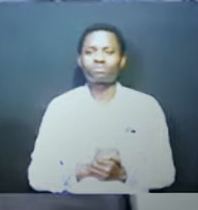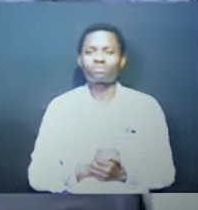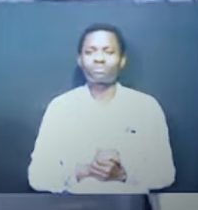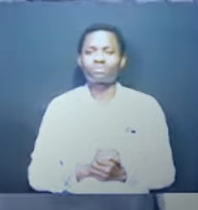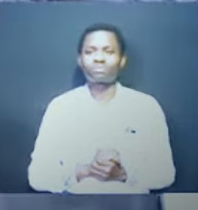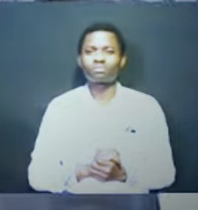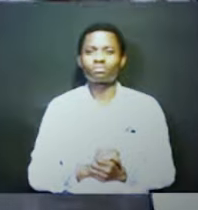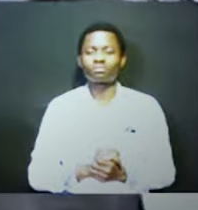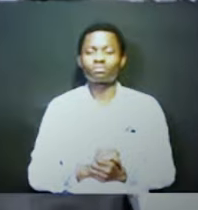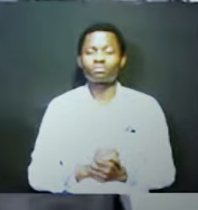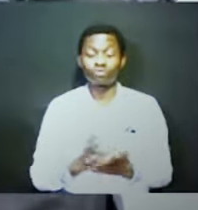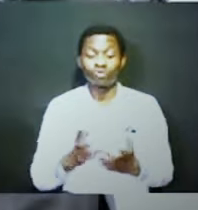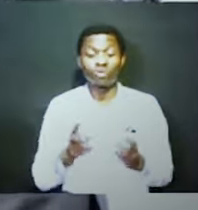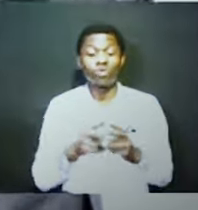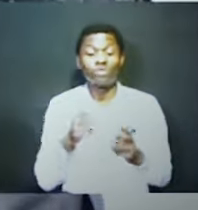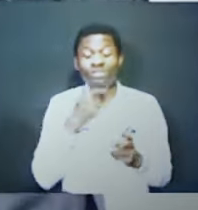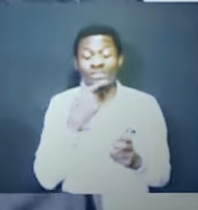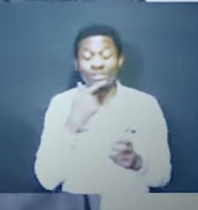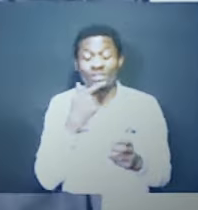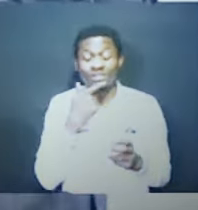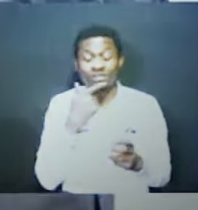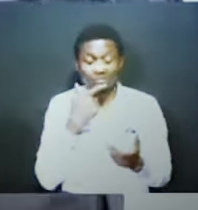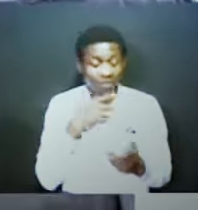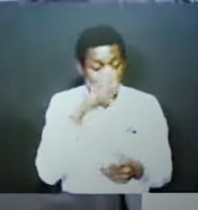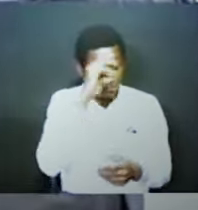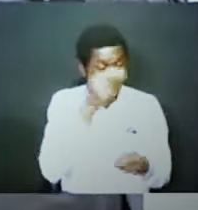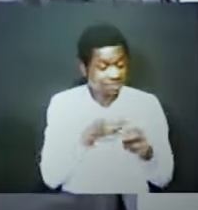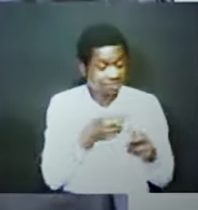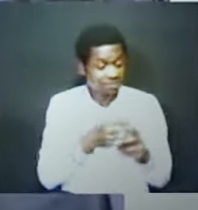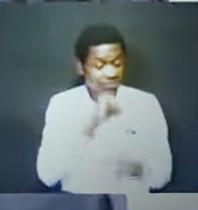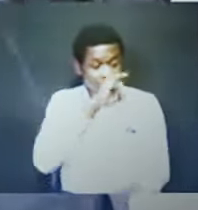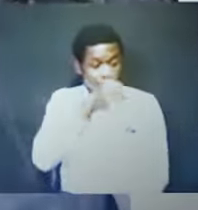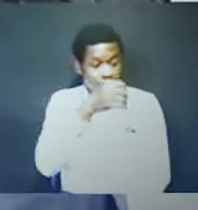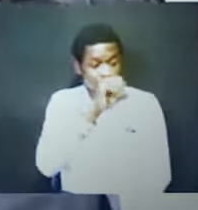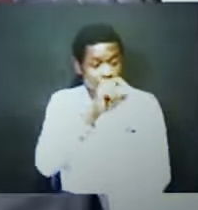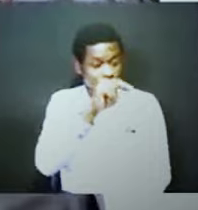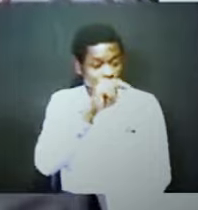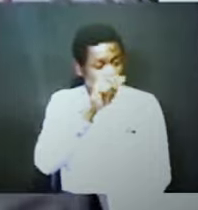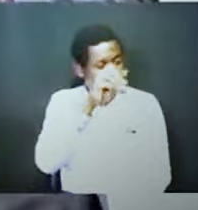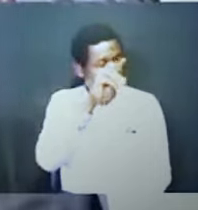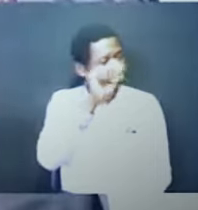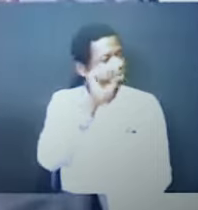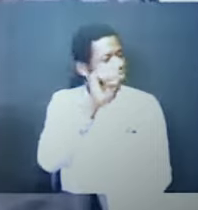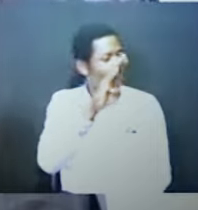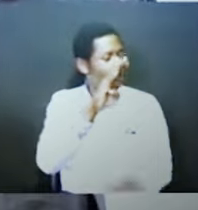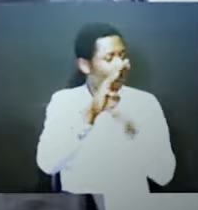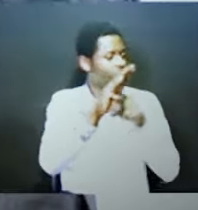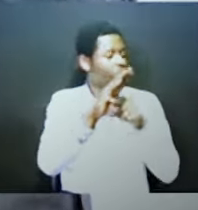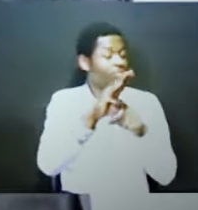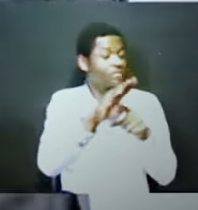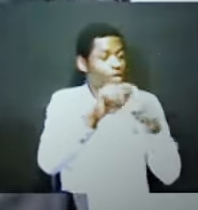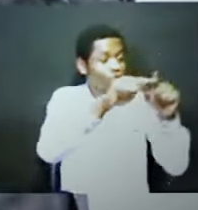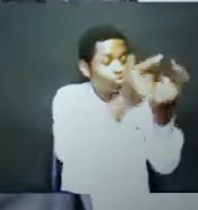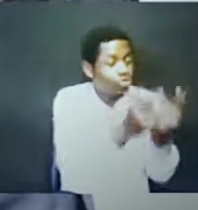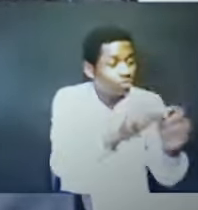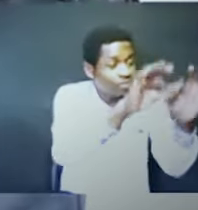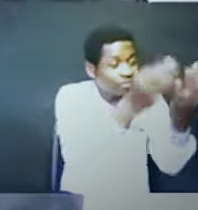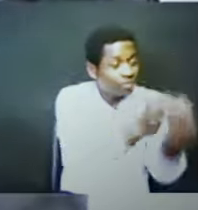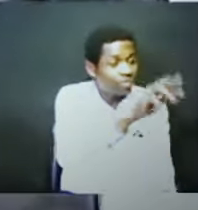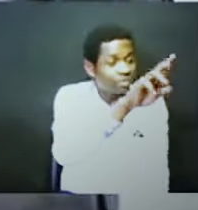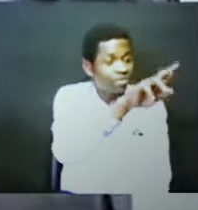Yesu mu. So we are saying that Jonadab was the father of the Rechabites, and Paul is saying that I'm also your